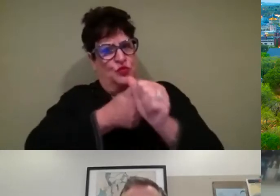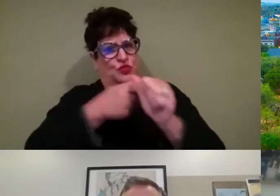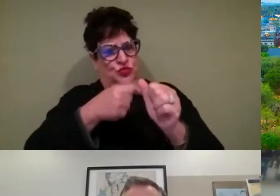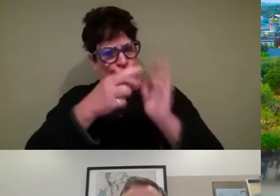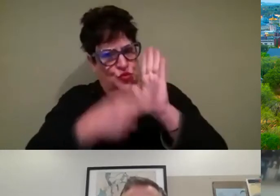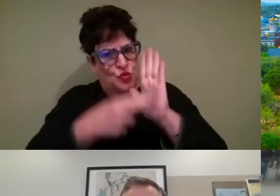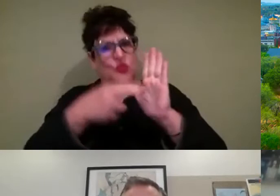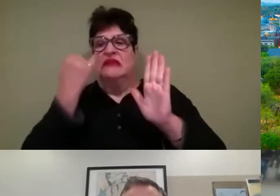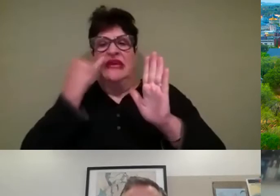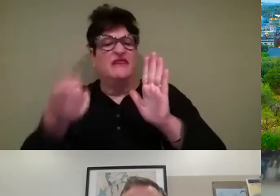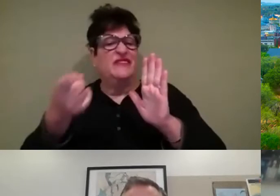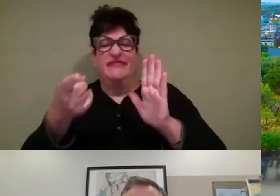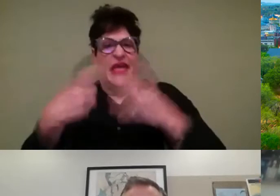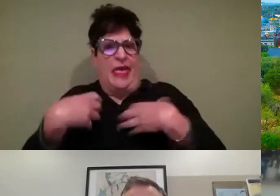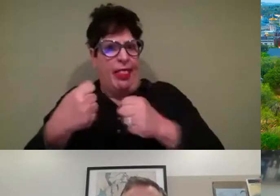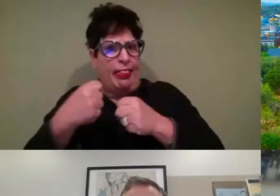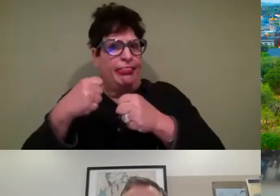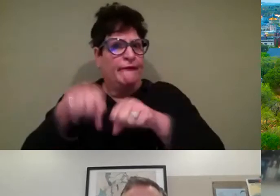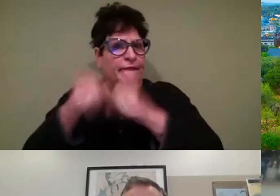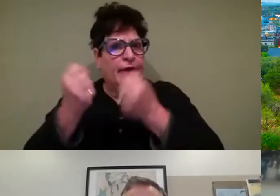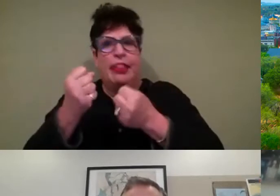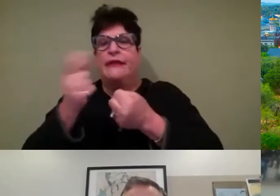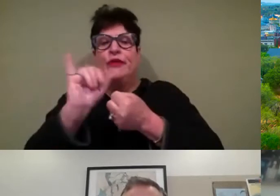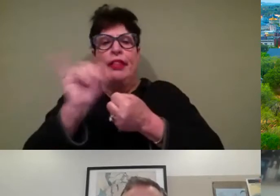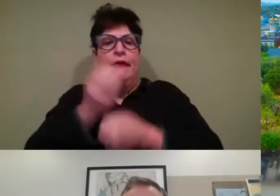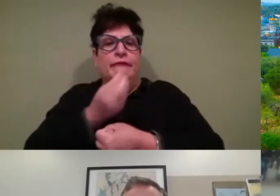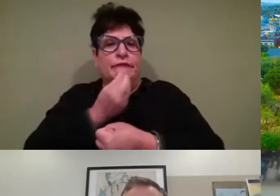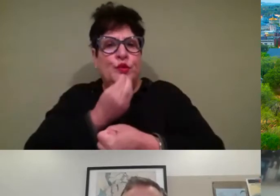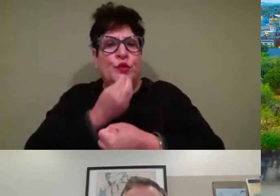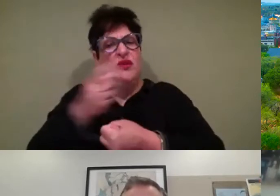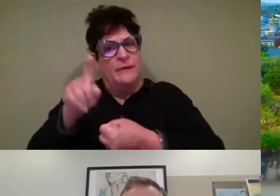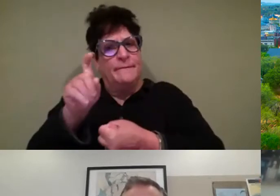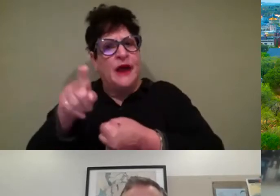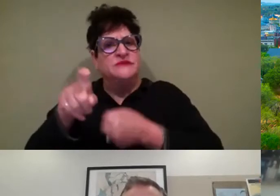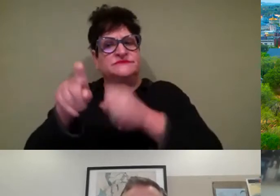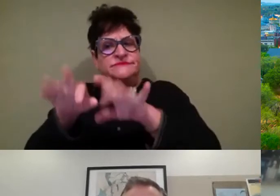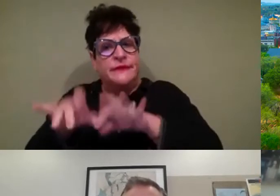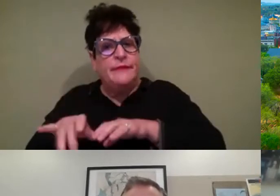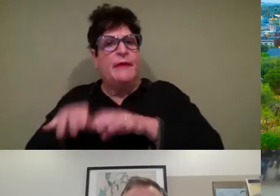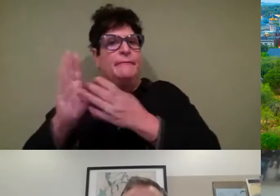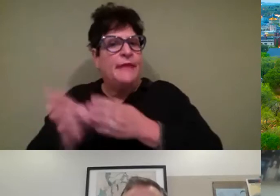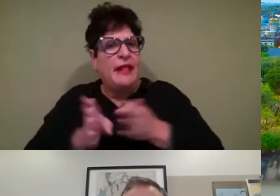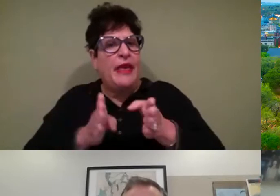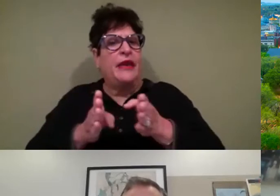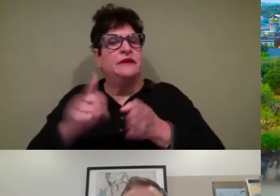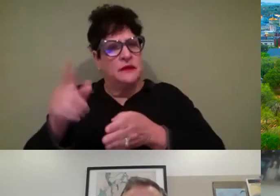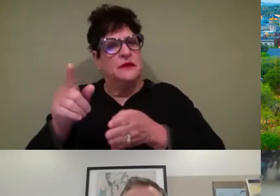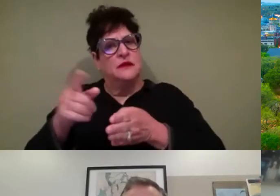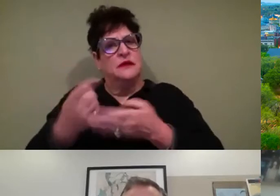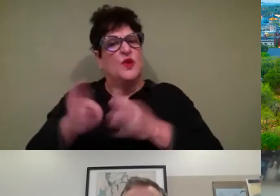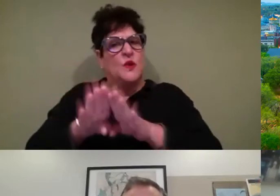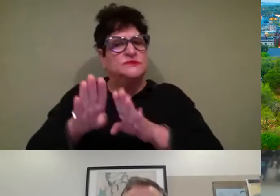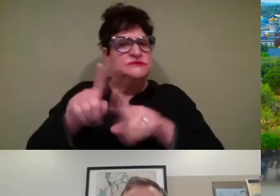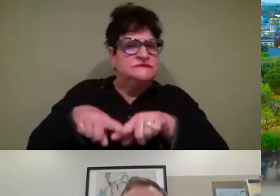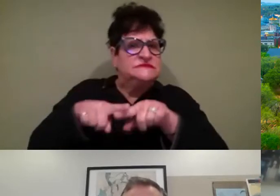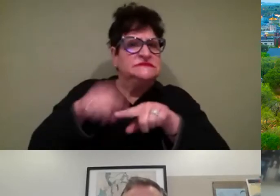regarding food or other, they will have a corrective action plan, and their closure will depend upon ensuring that they adhere to